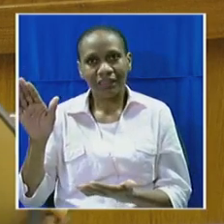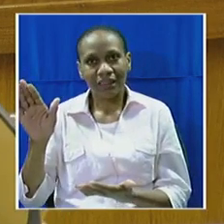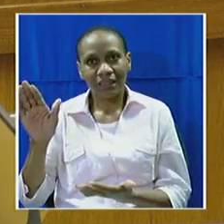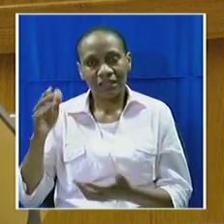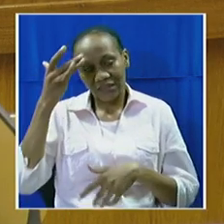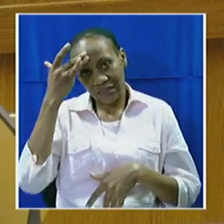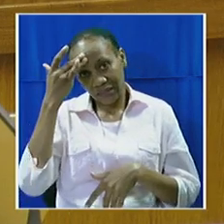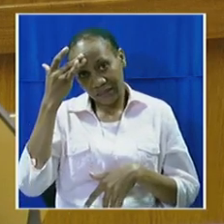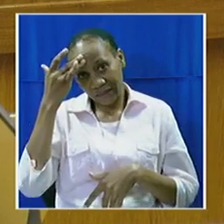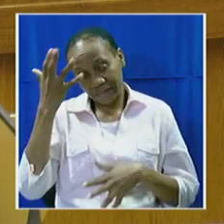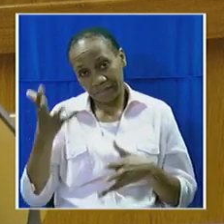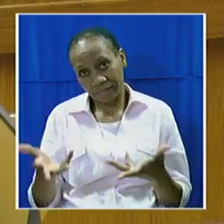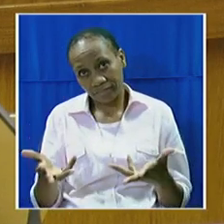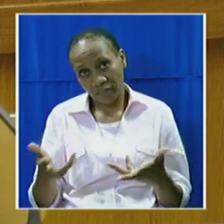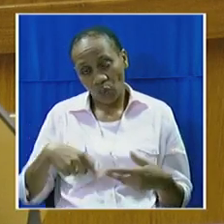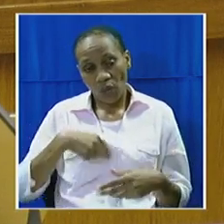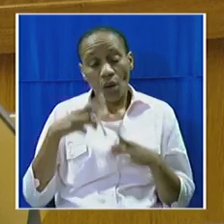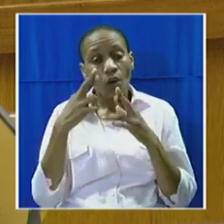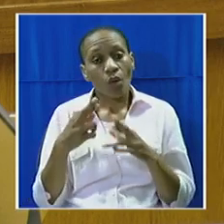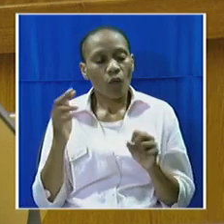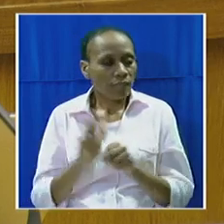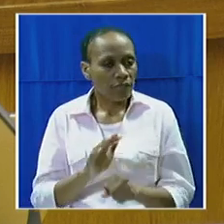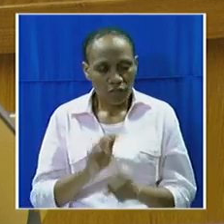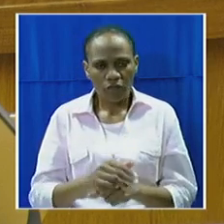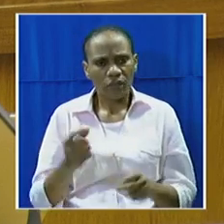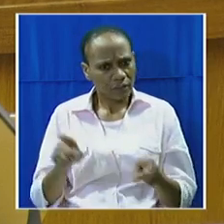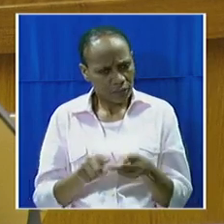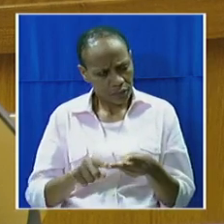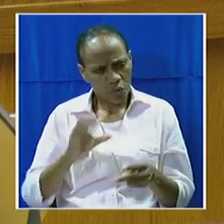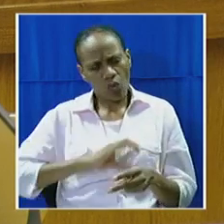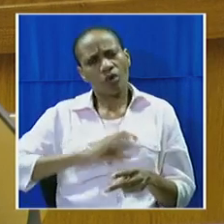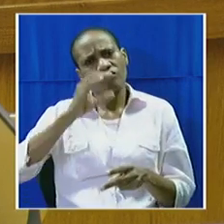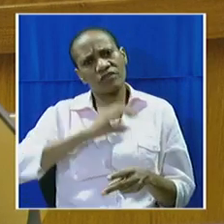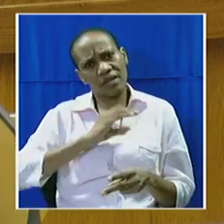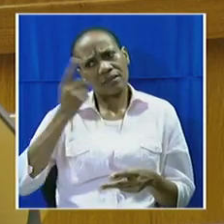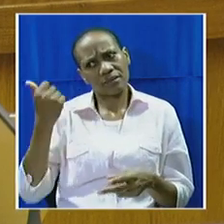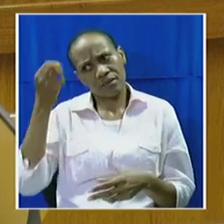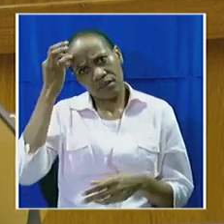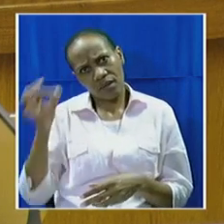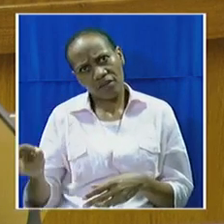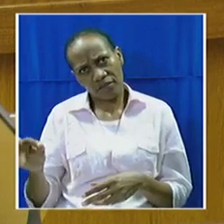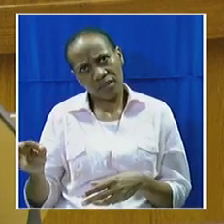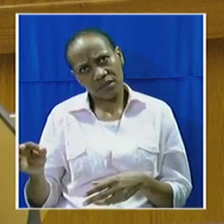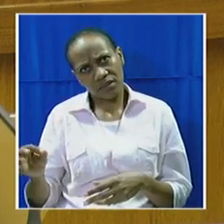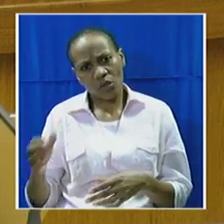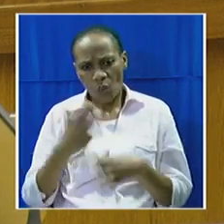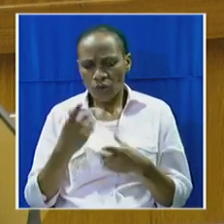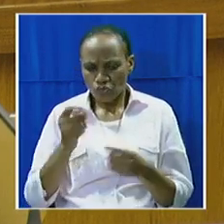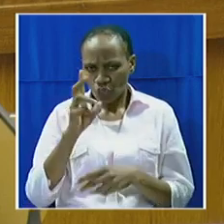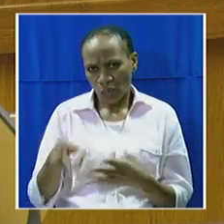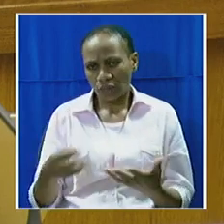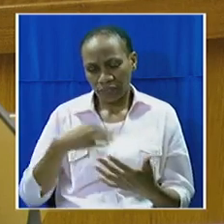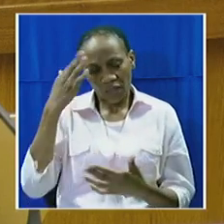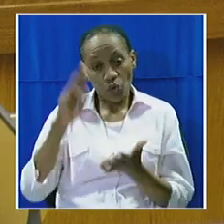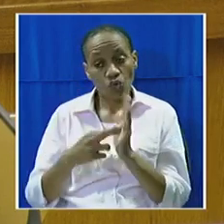this virus. We have a full hope and also confidence within the government because we know that they can play